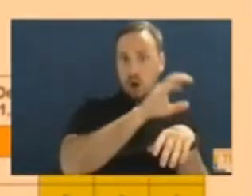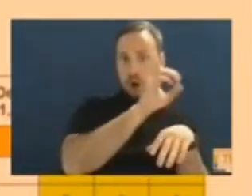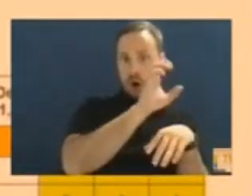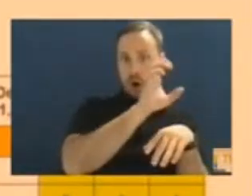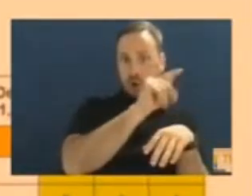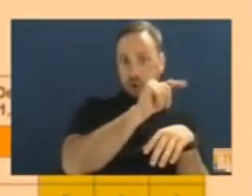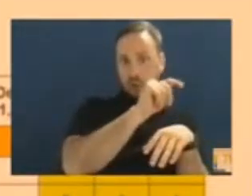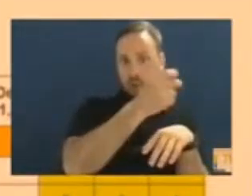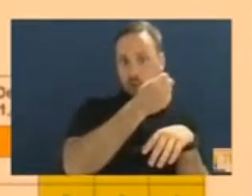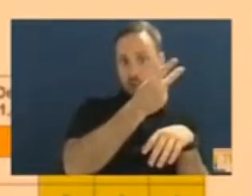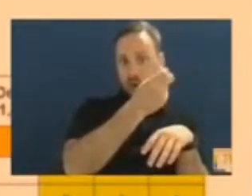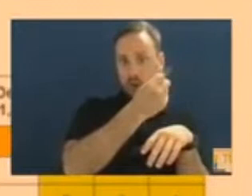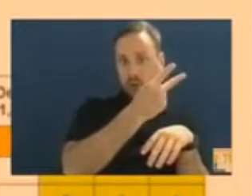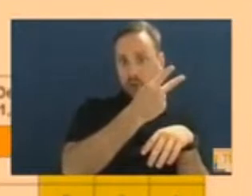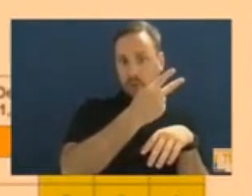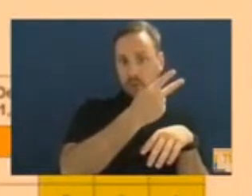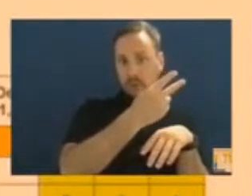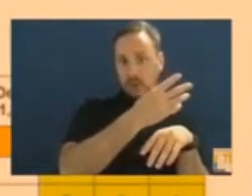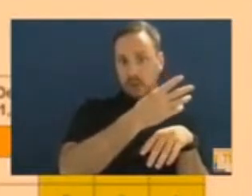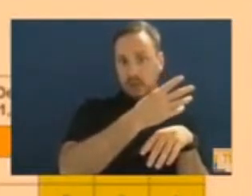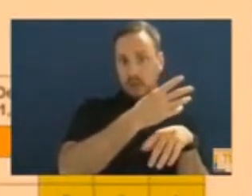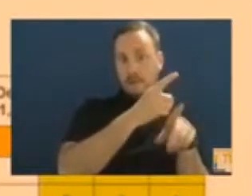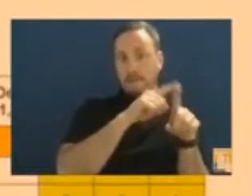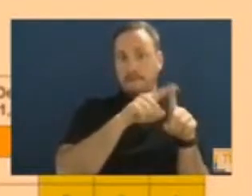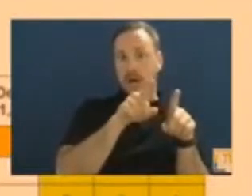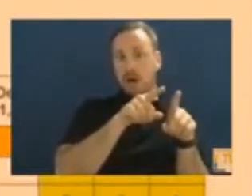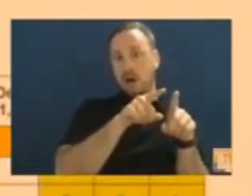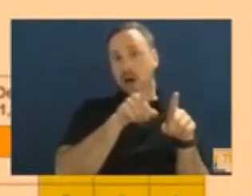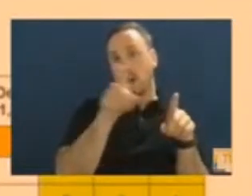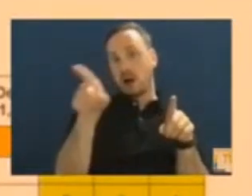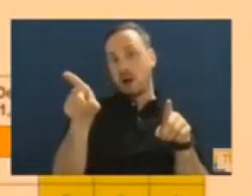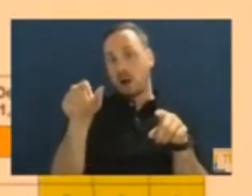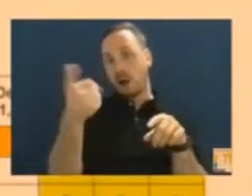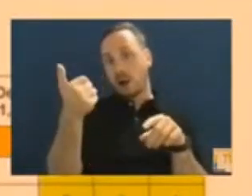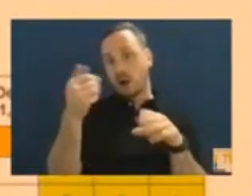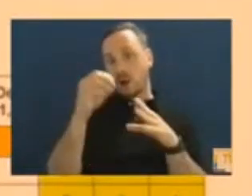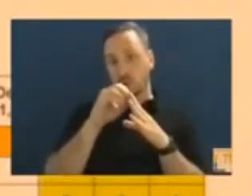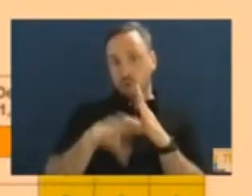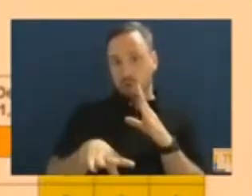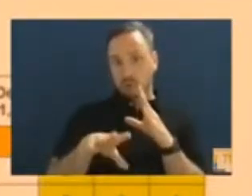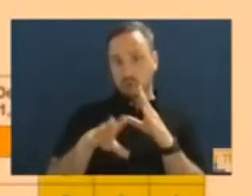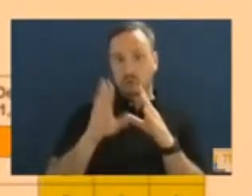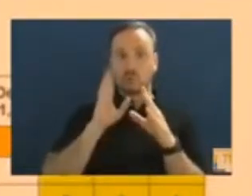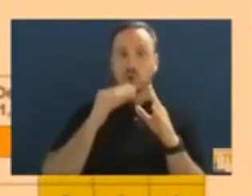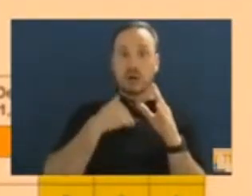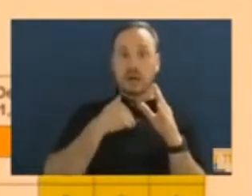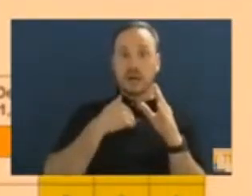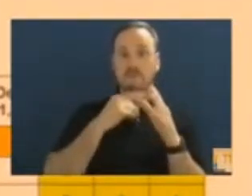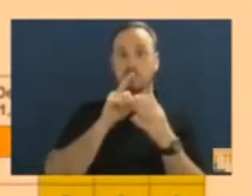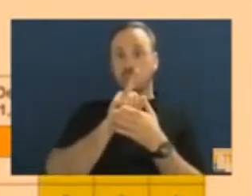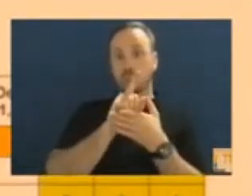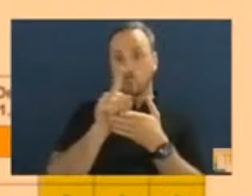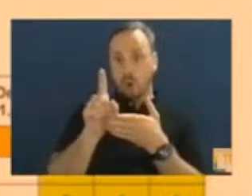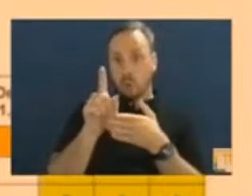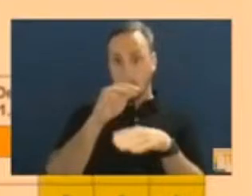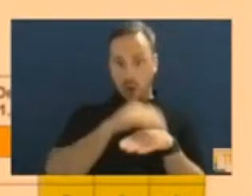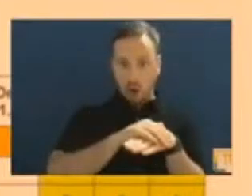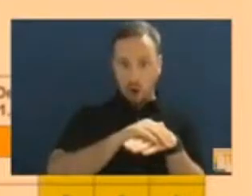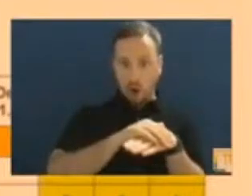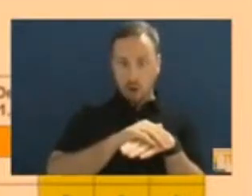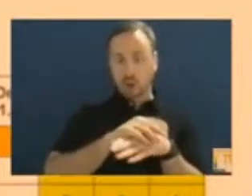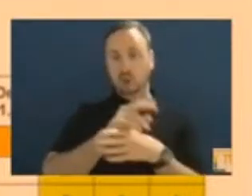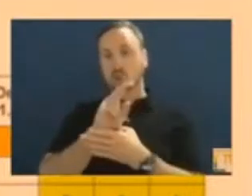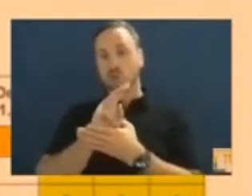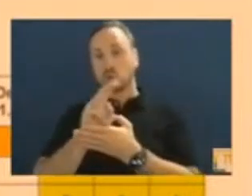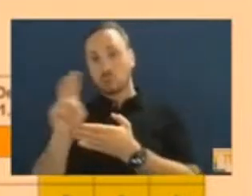12th, and whereas other students would have a week on in person and 2 weeks for